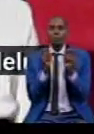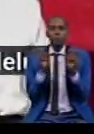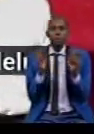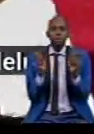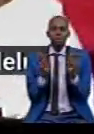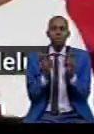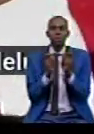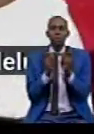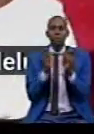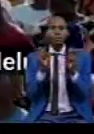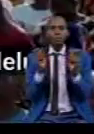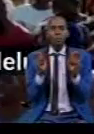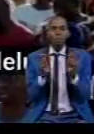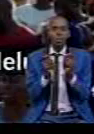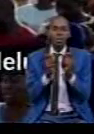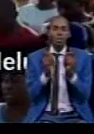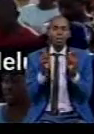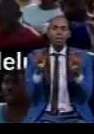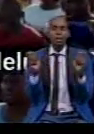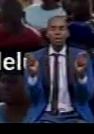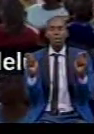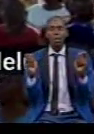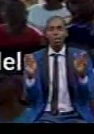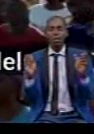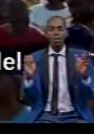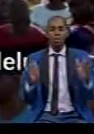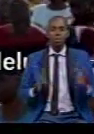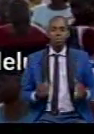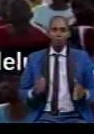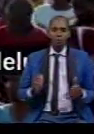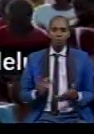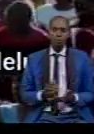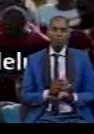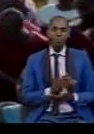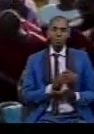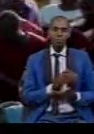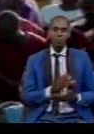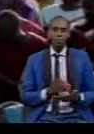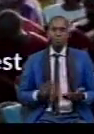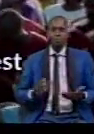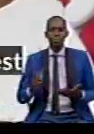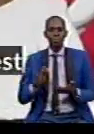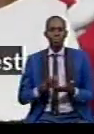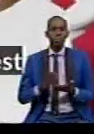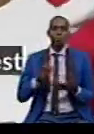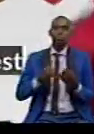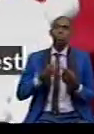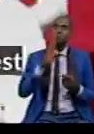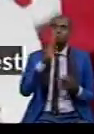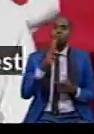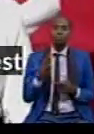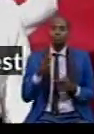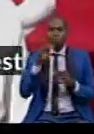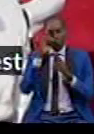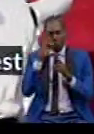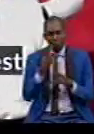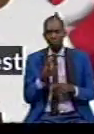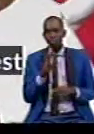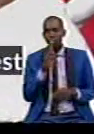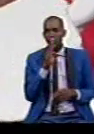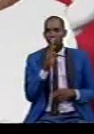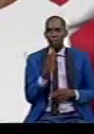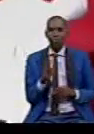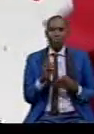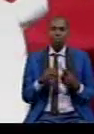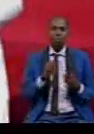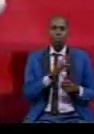name. Raise up that hand, Father, in Jesus' name. But thank you because of what you have